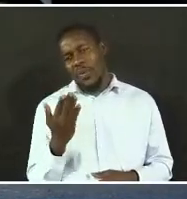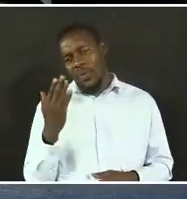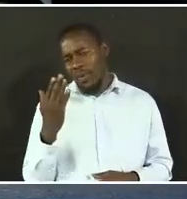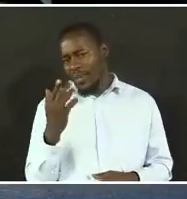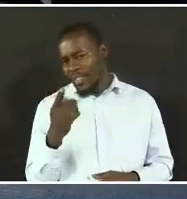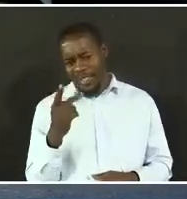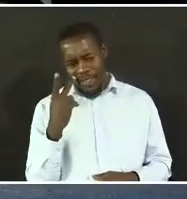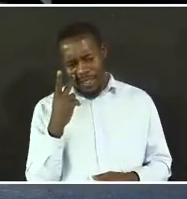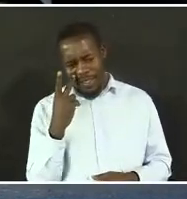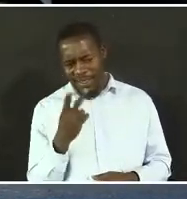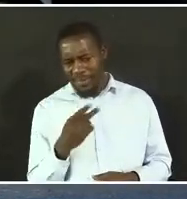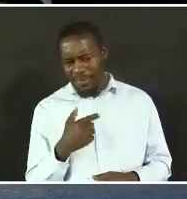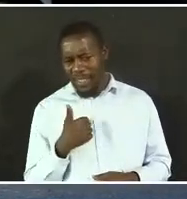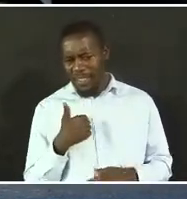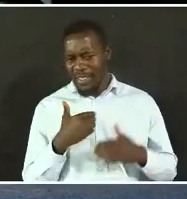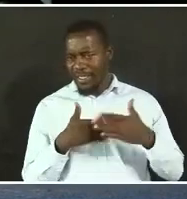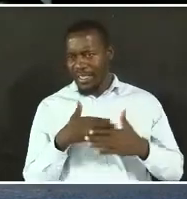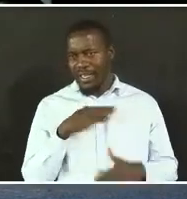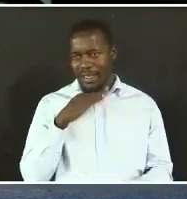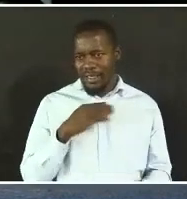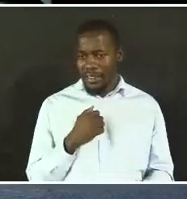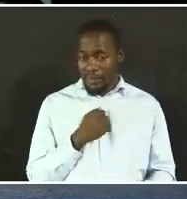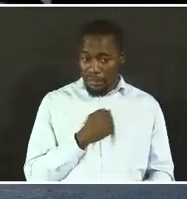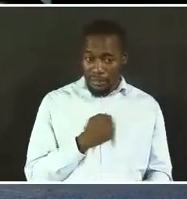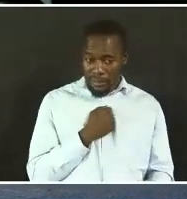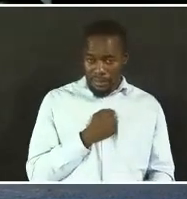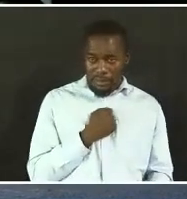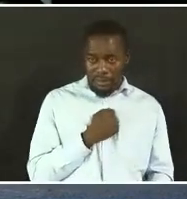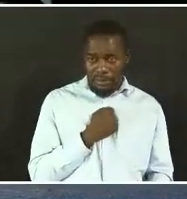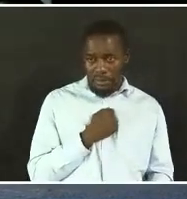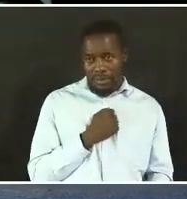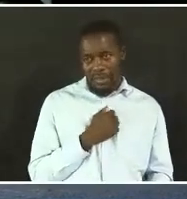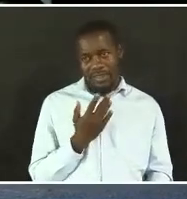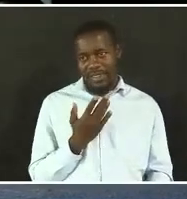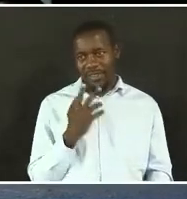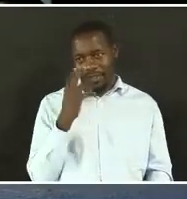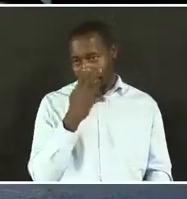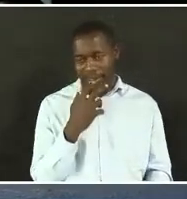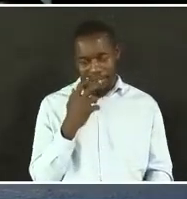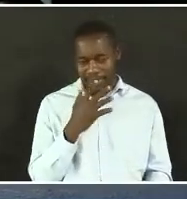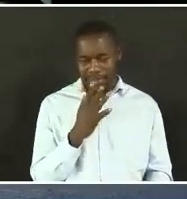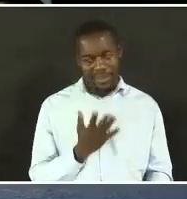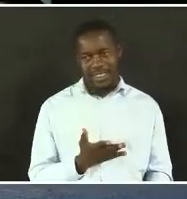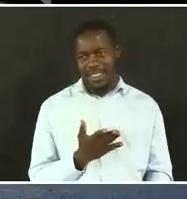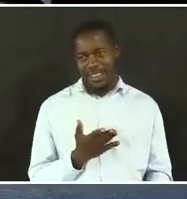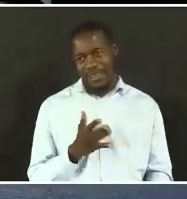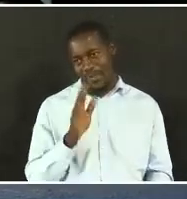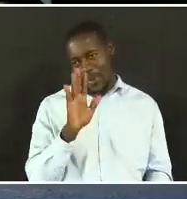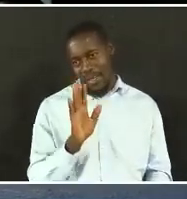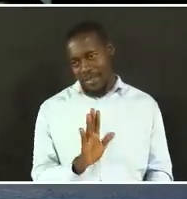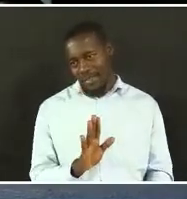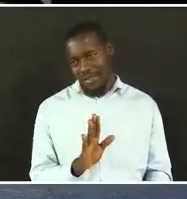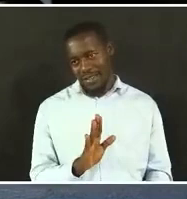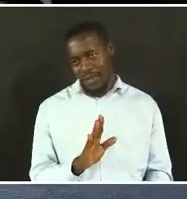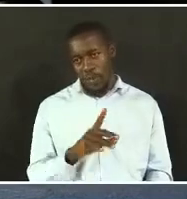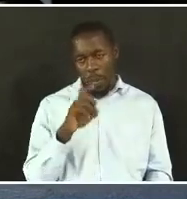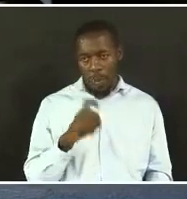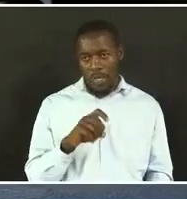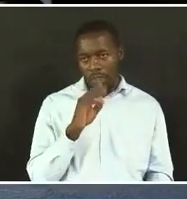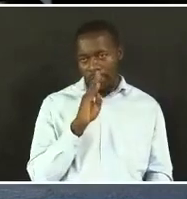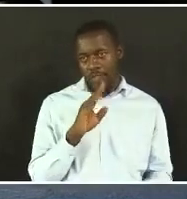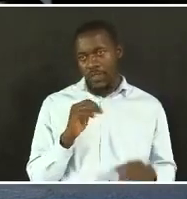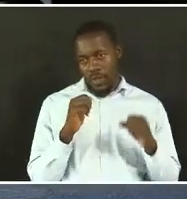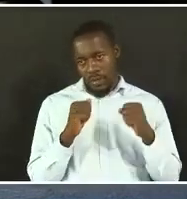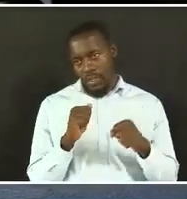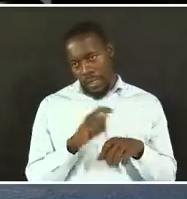sometimes we are able to see. If you're pretending, I will know. And it will hurt me as a patient that you are pretending. Be genuine with yourself. Be genuine with the